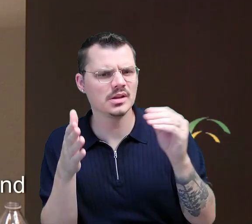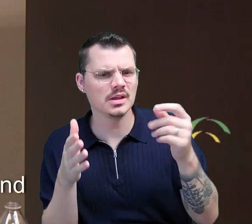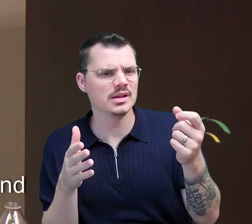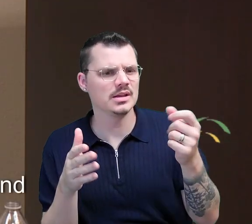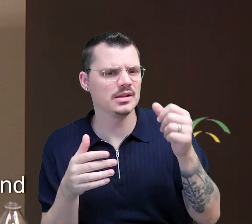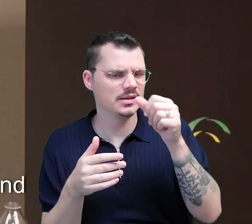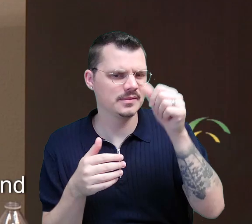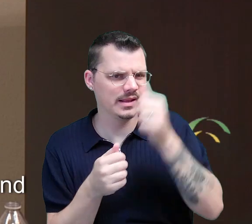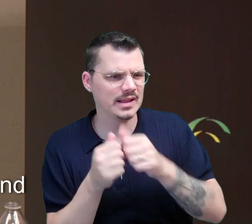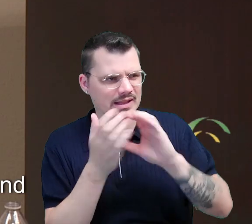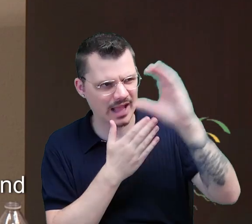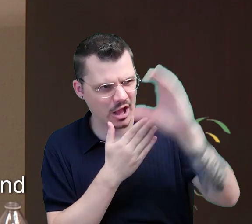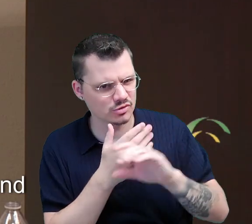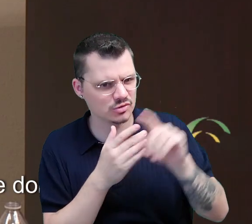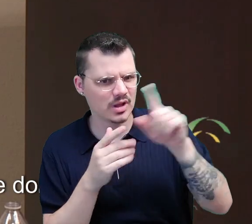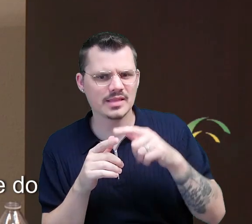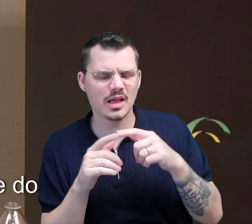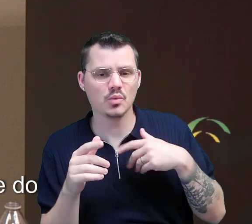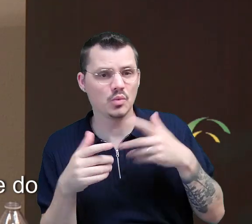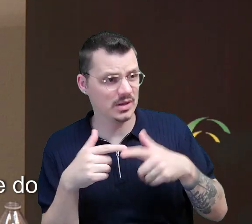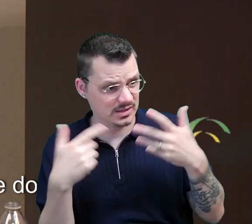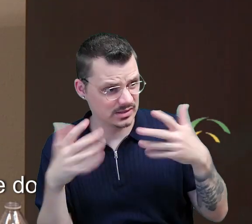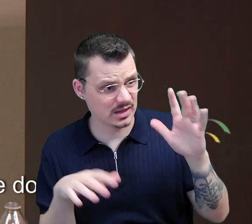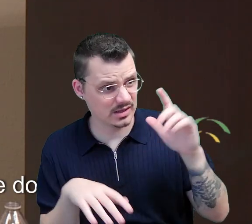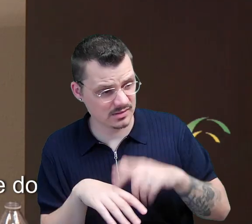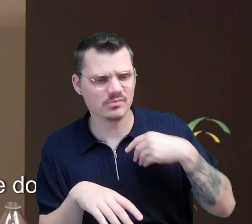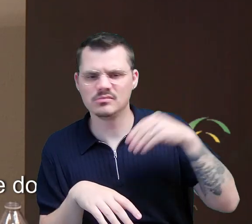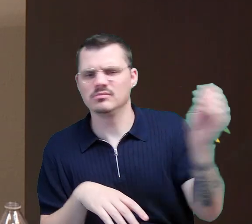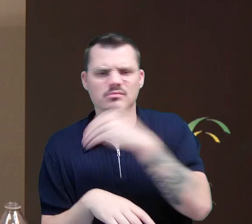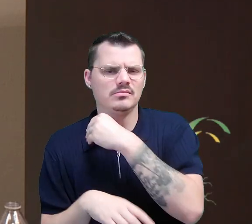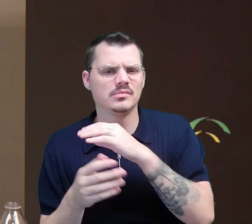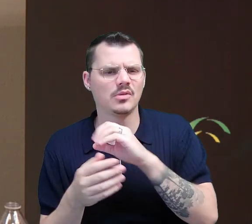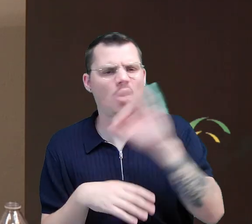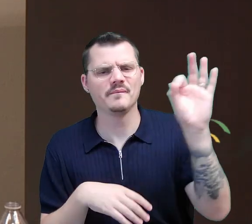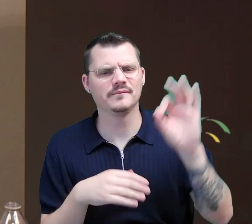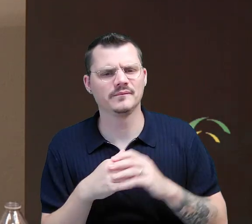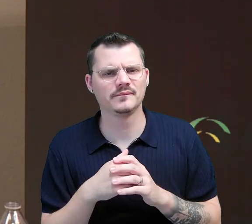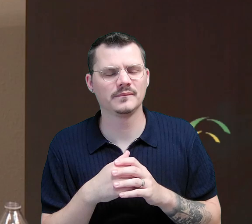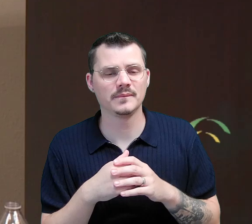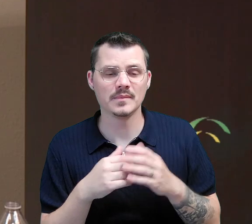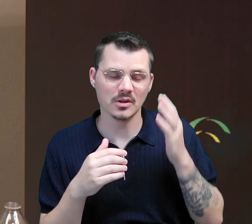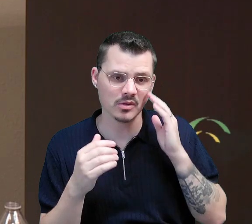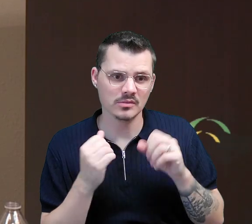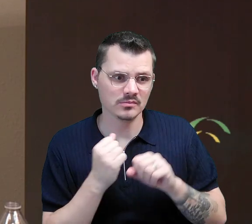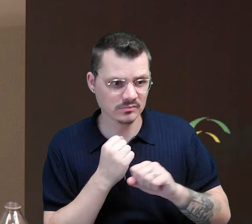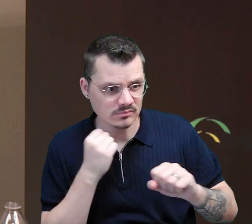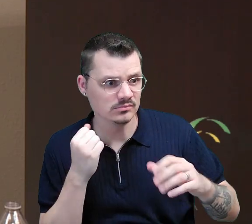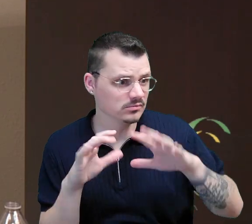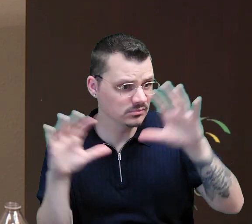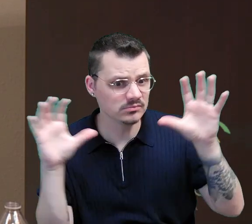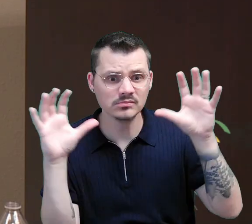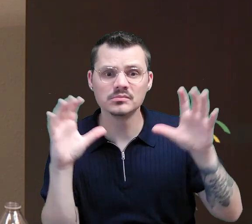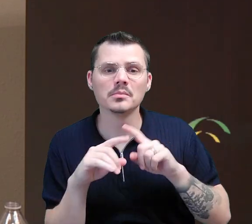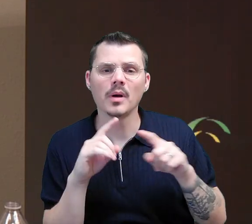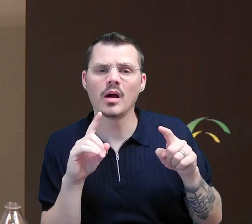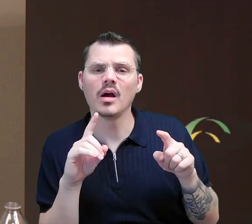tape pills to the calendar and then snatch them off when it's time to be done. It's elaborate, but it's